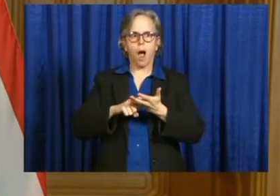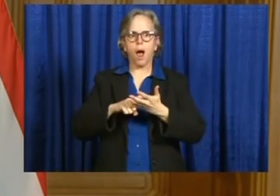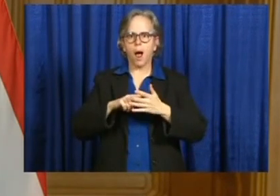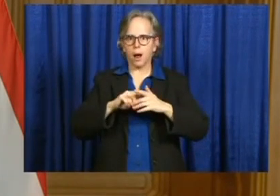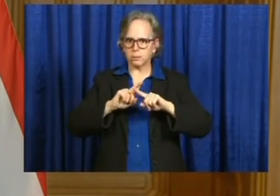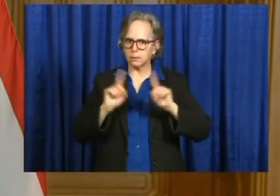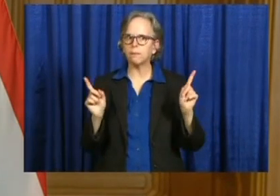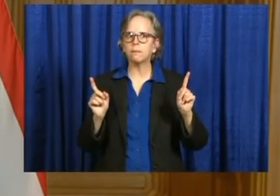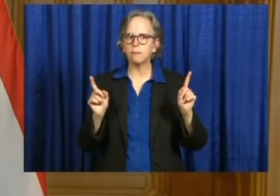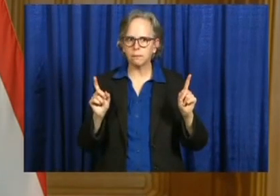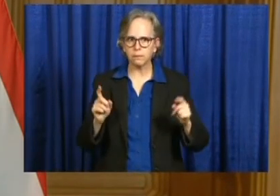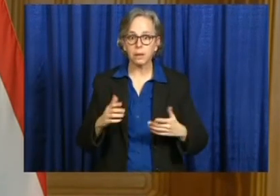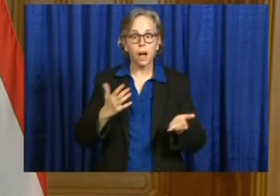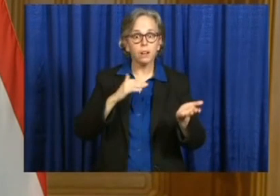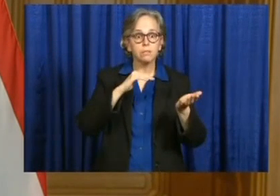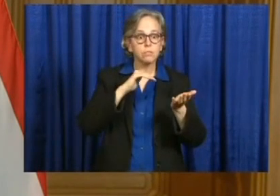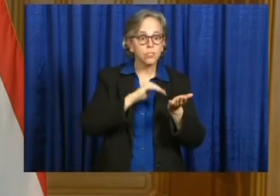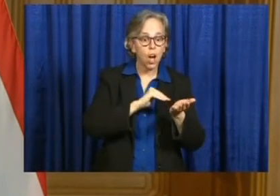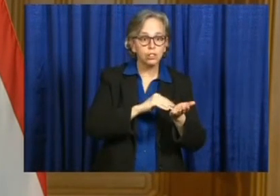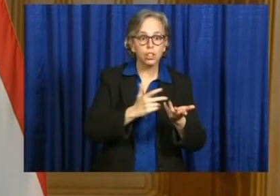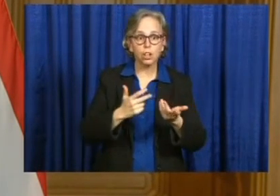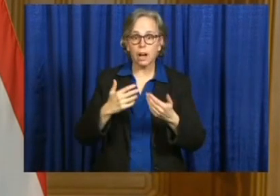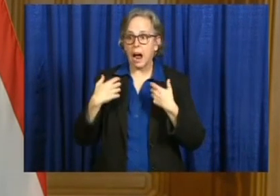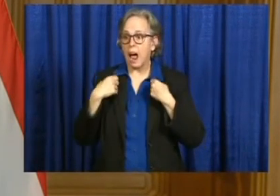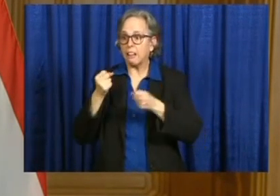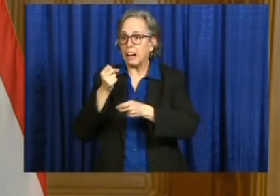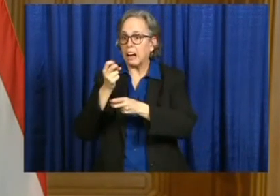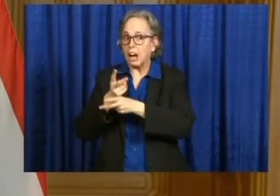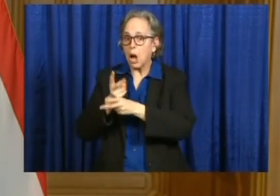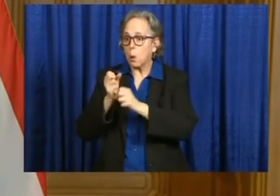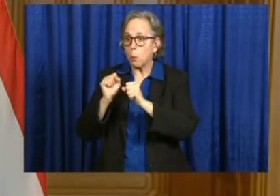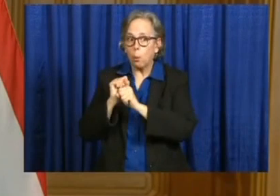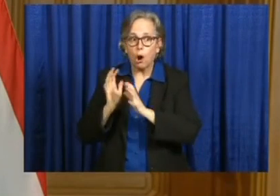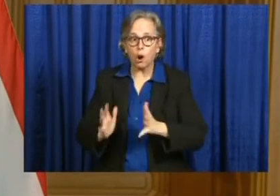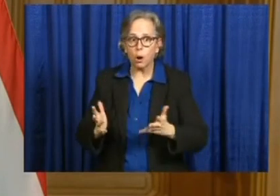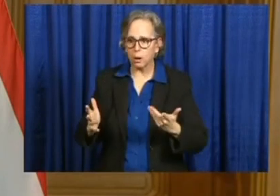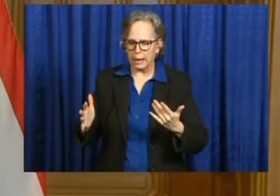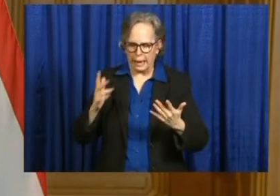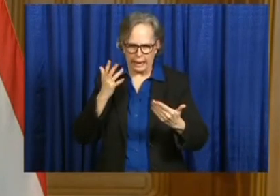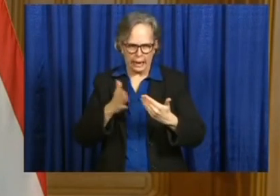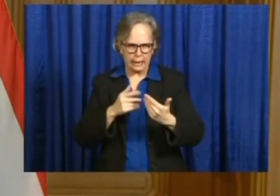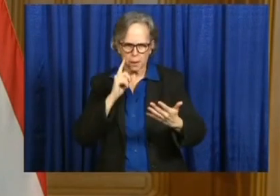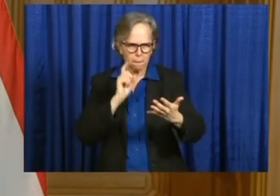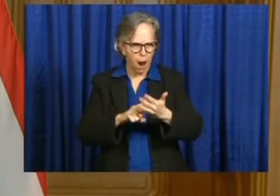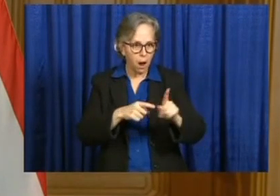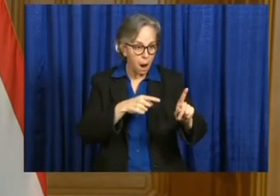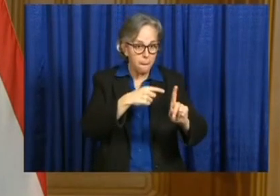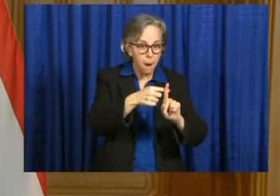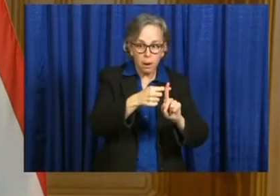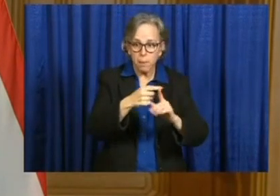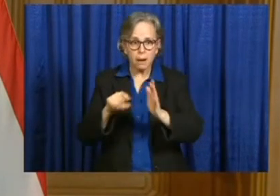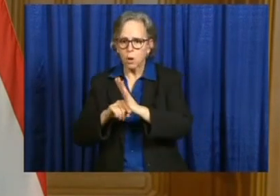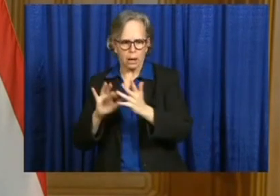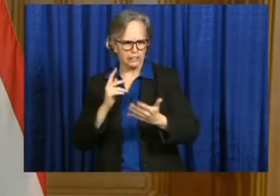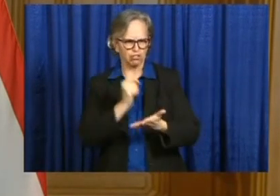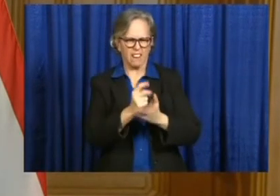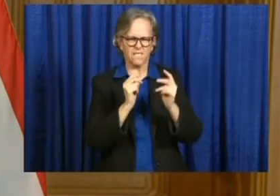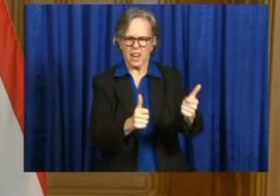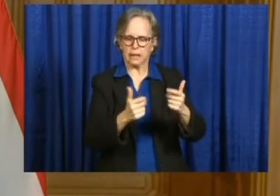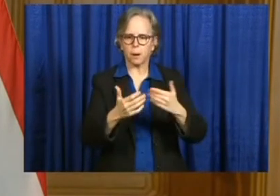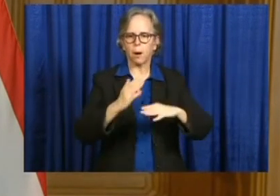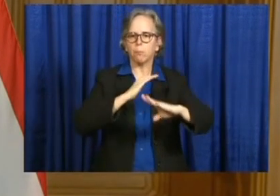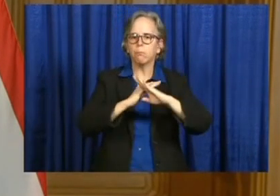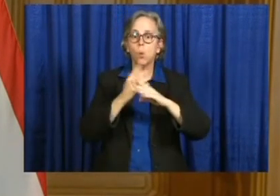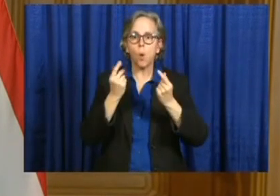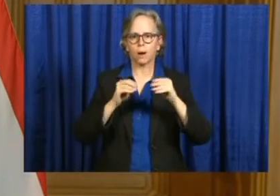health officials will be better able to identify, treat, and prevent the spread of COVID-19. This work